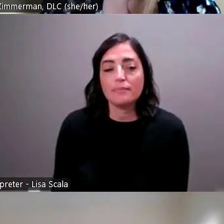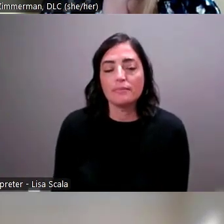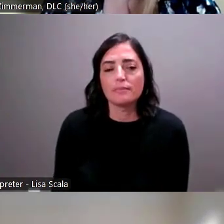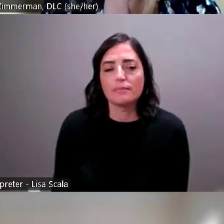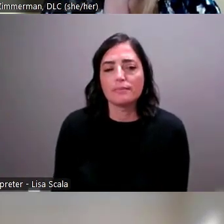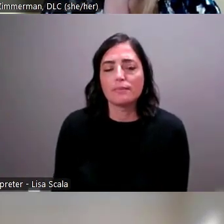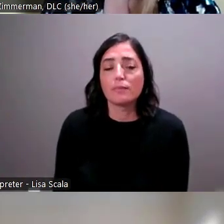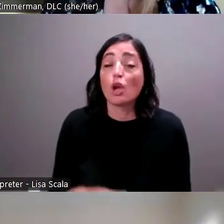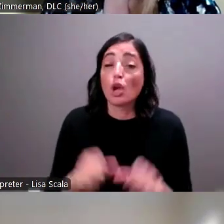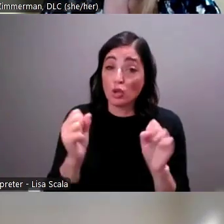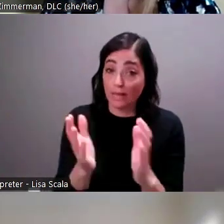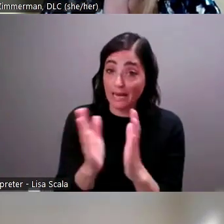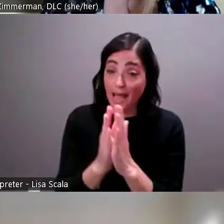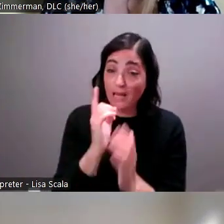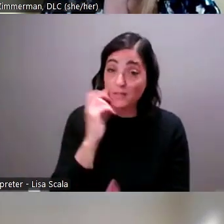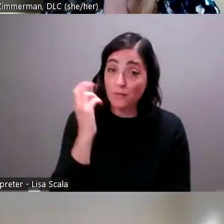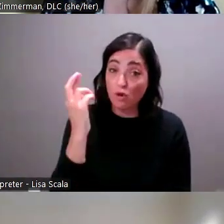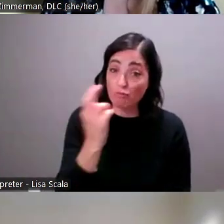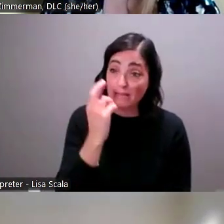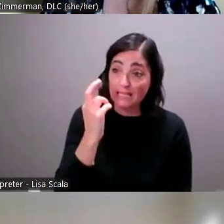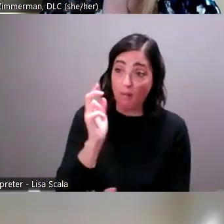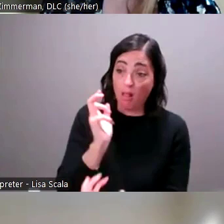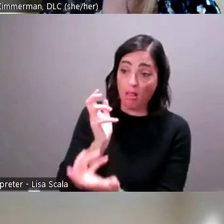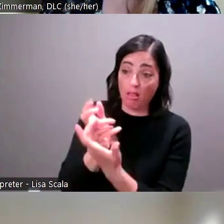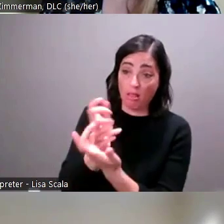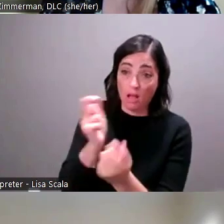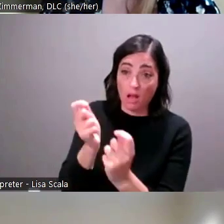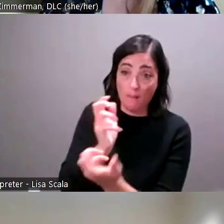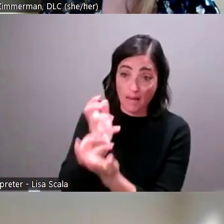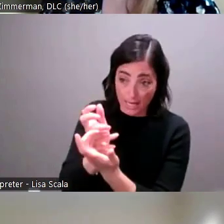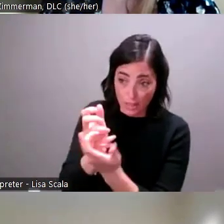You can ask for reasonable accommodations